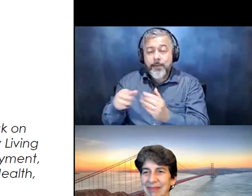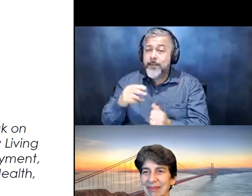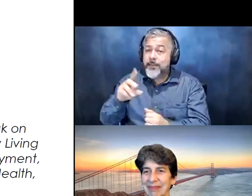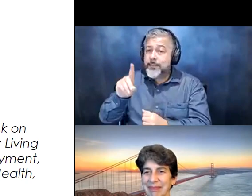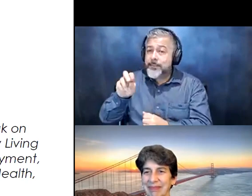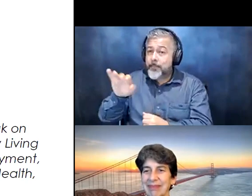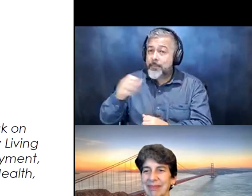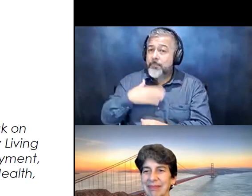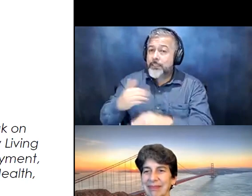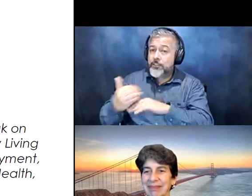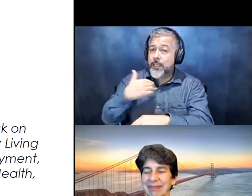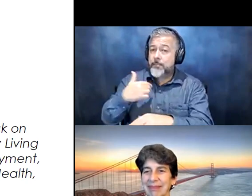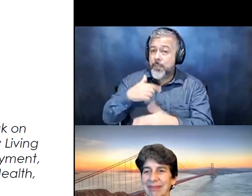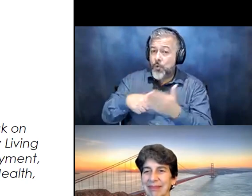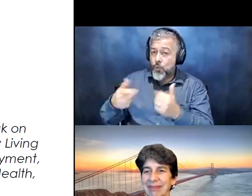with my colleagues?